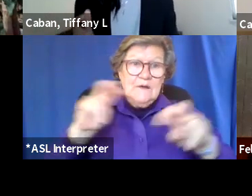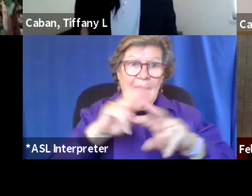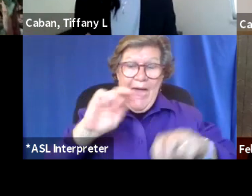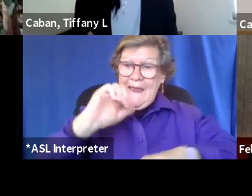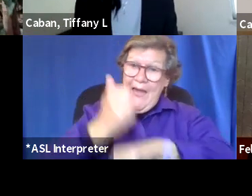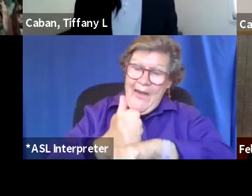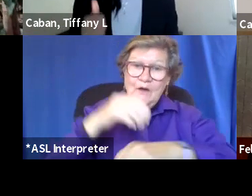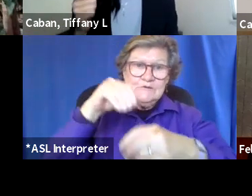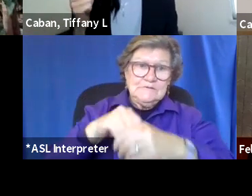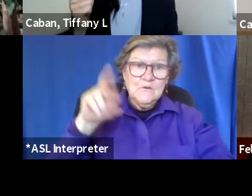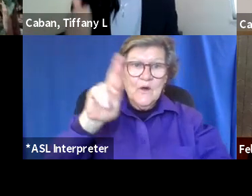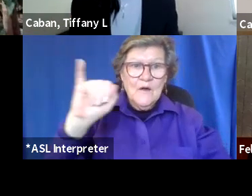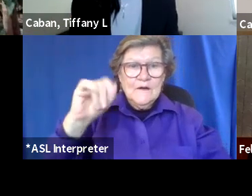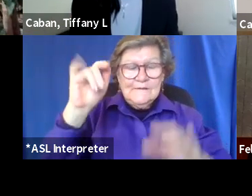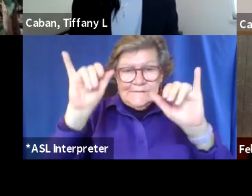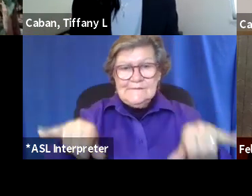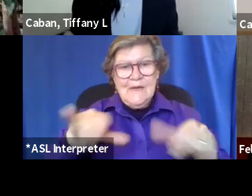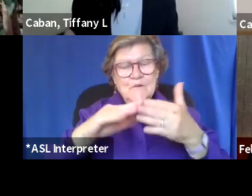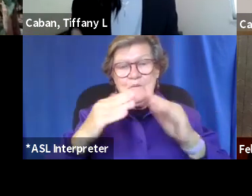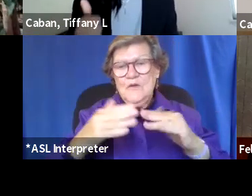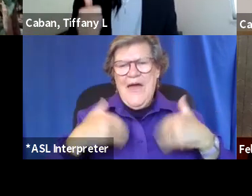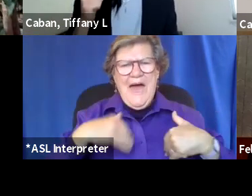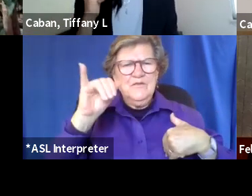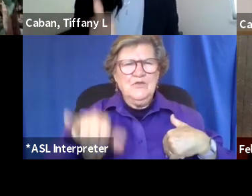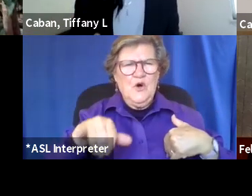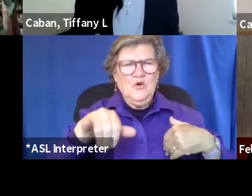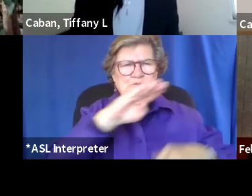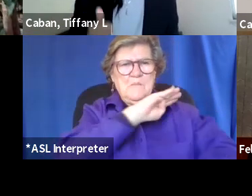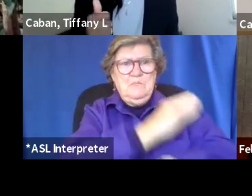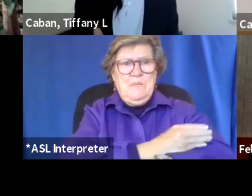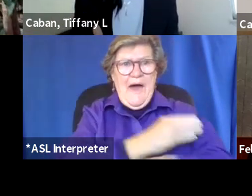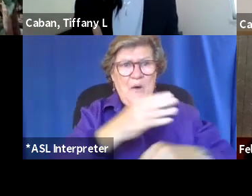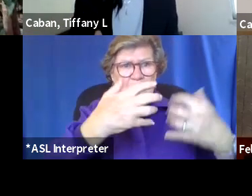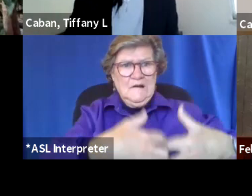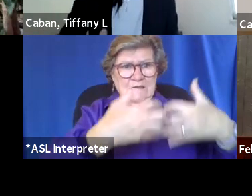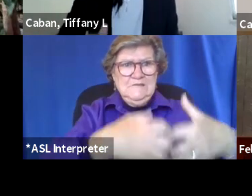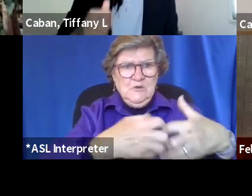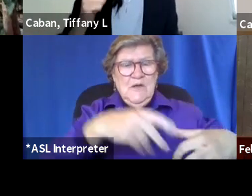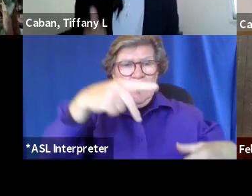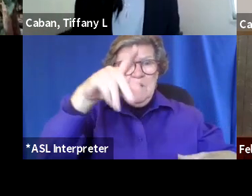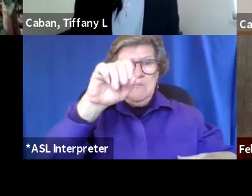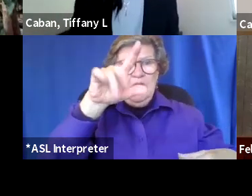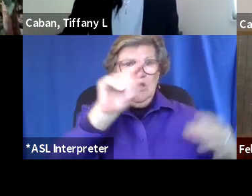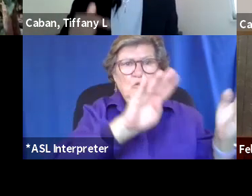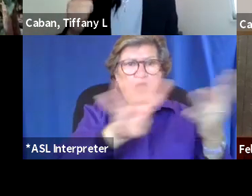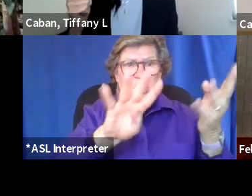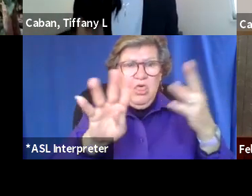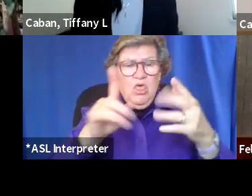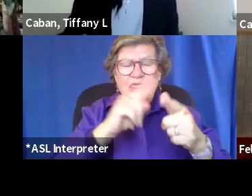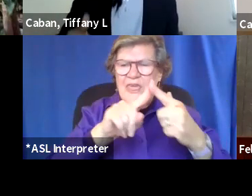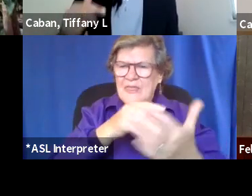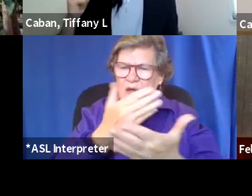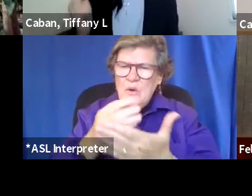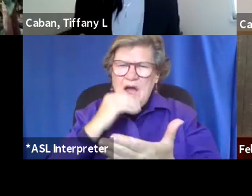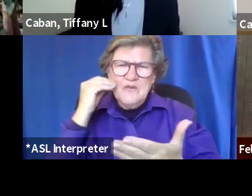are the same communities that have a lot of these polluting power plants that when they come off the island, they go home to crumbling infrastructure, to